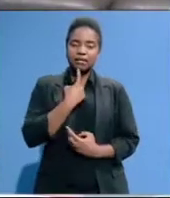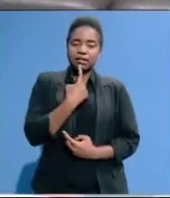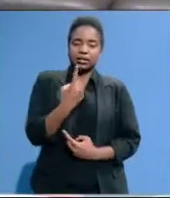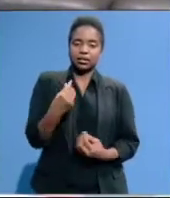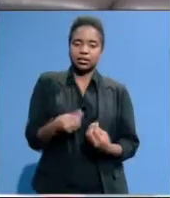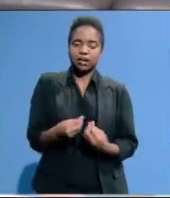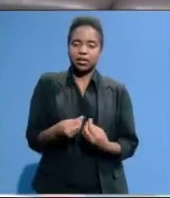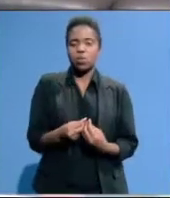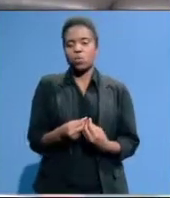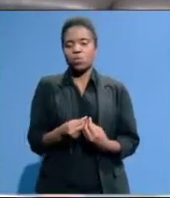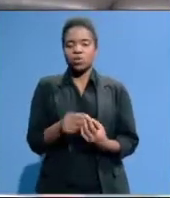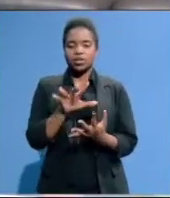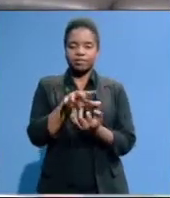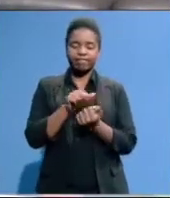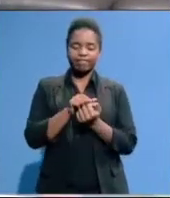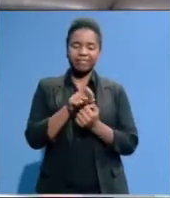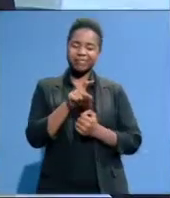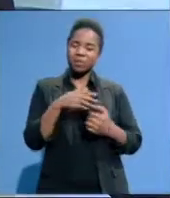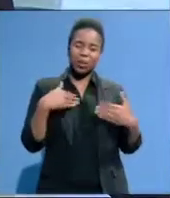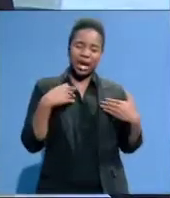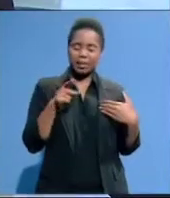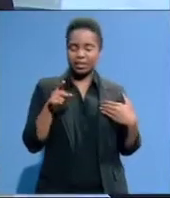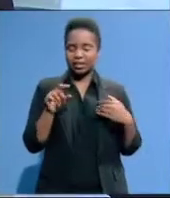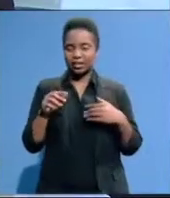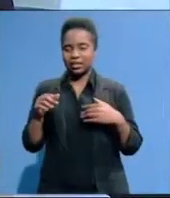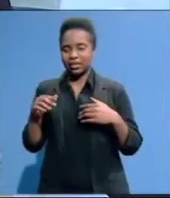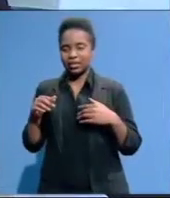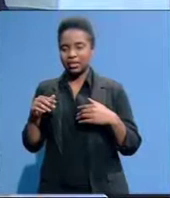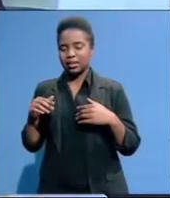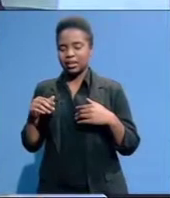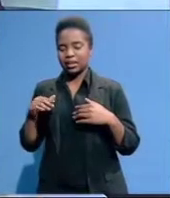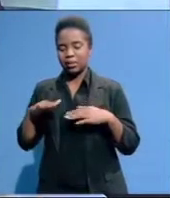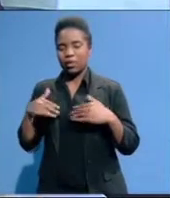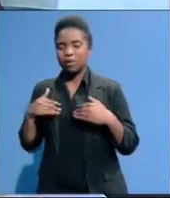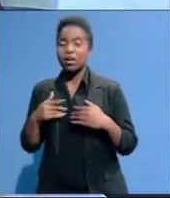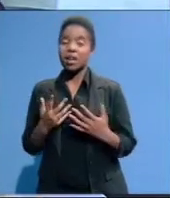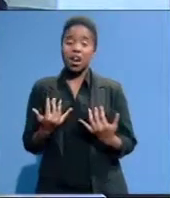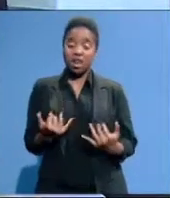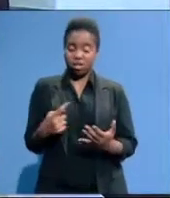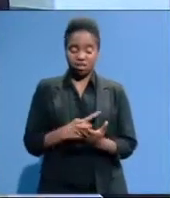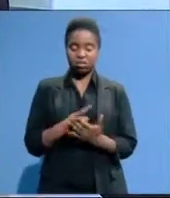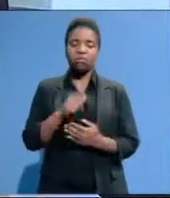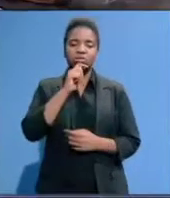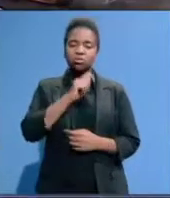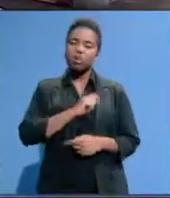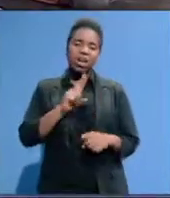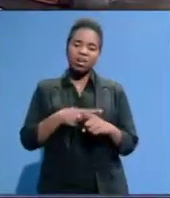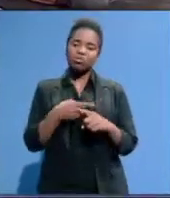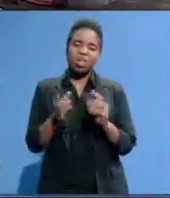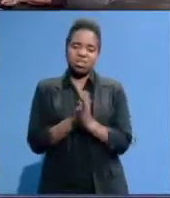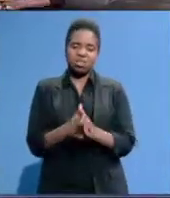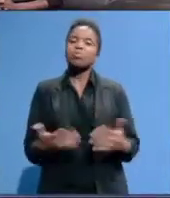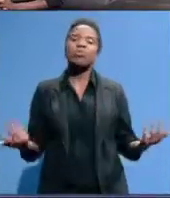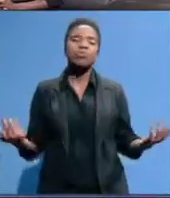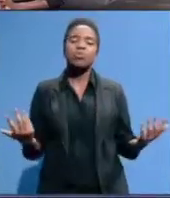what we're happy with and what we're not happy with. And what I feel like this weekend, I feel like I don't have an excuse to fear. It's very do you